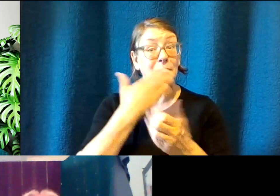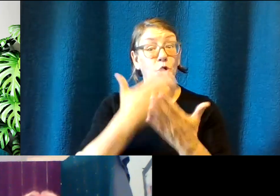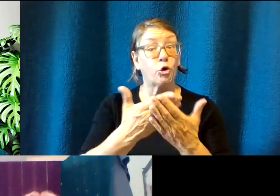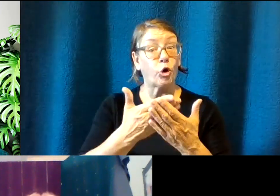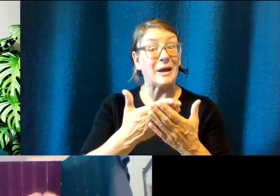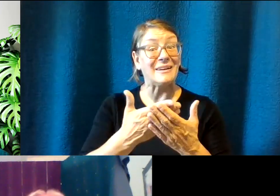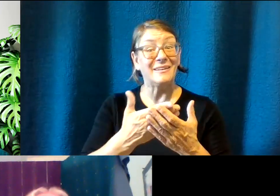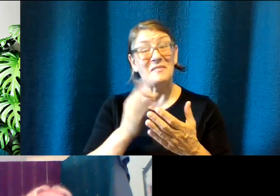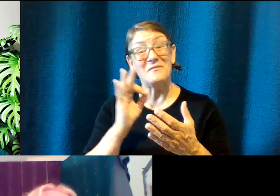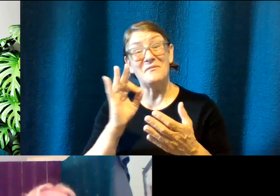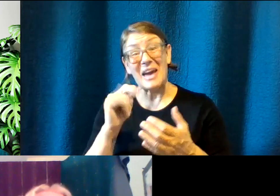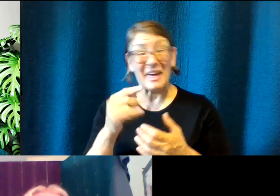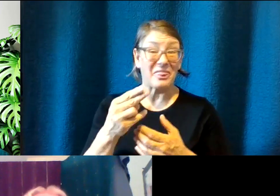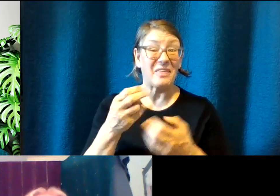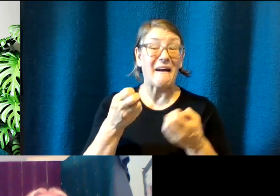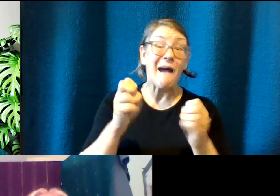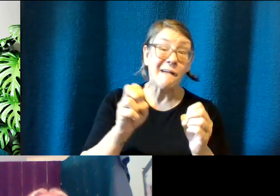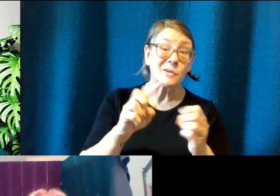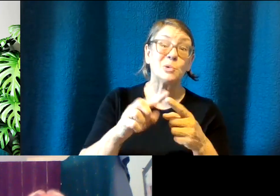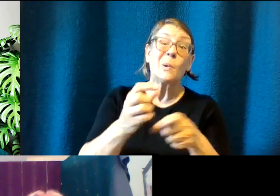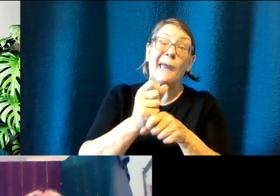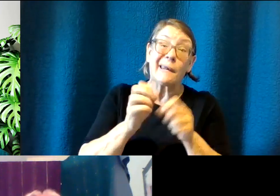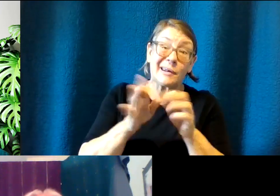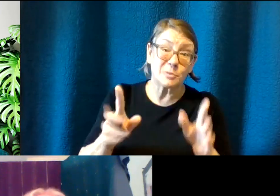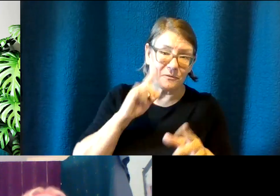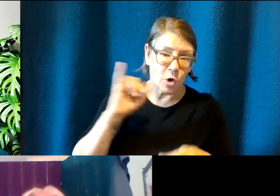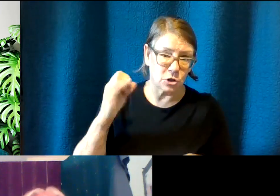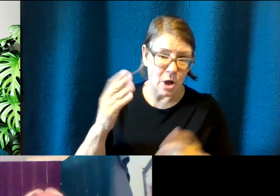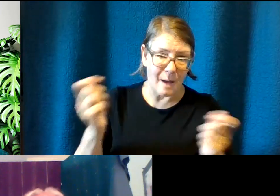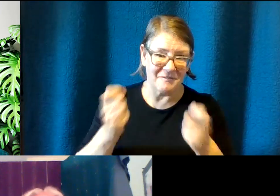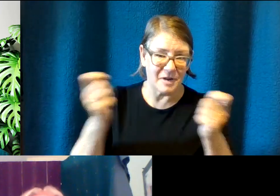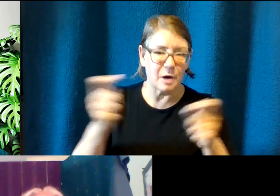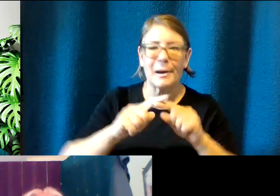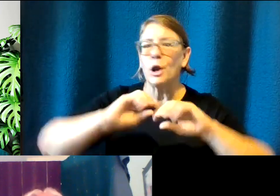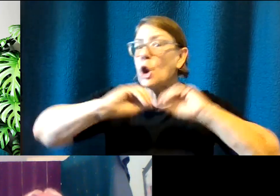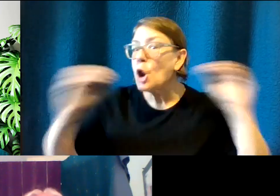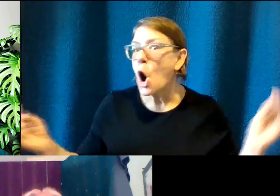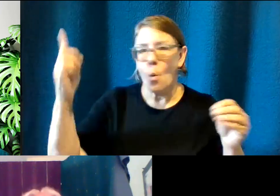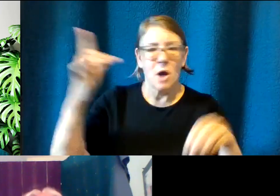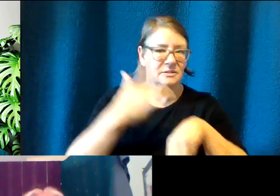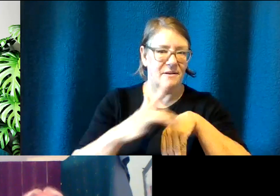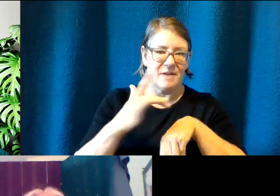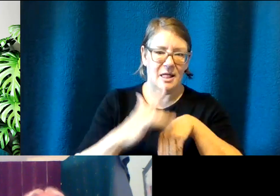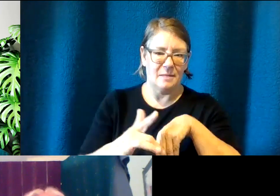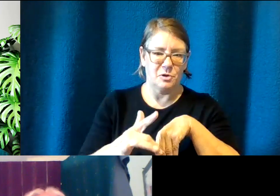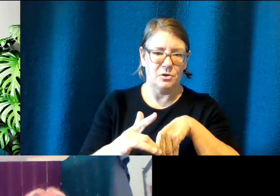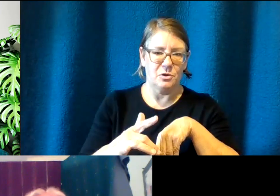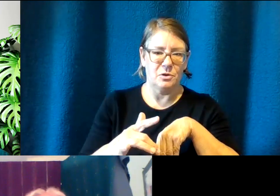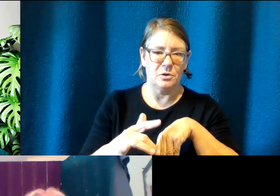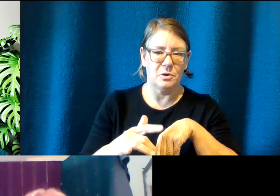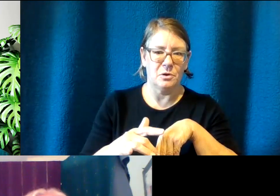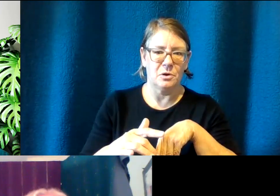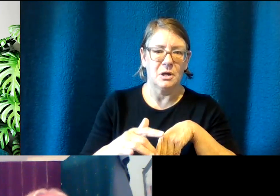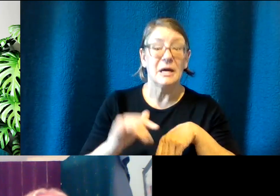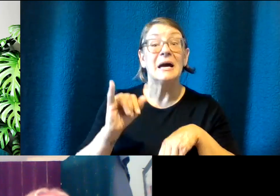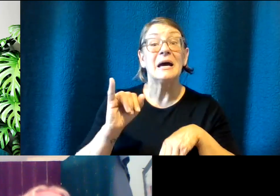to get an interpreter for a job fair, for example, and there just isn't one available, there is one that they can, if